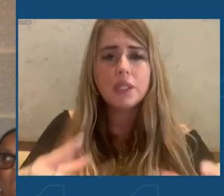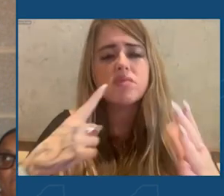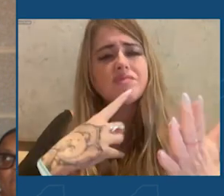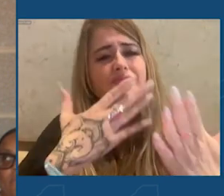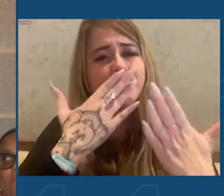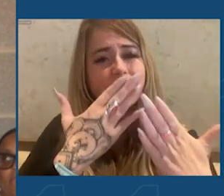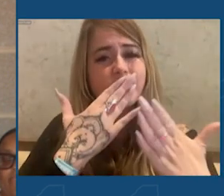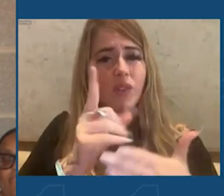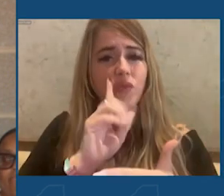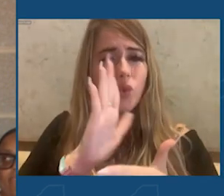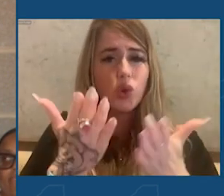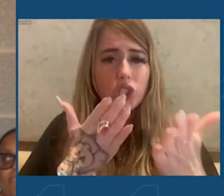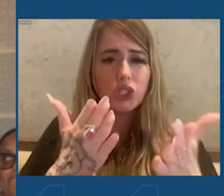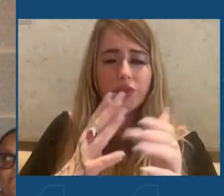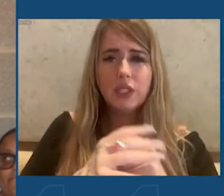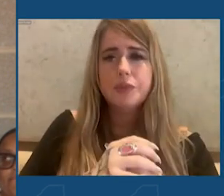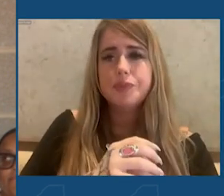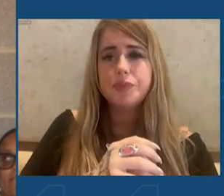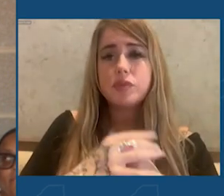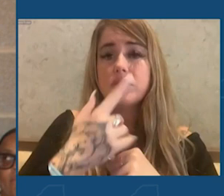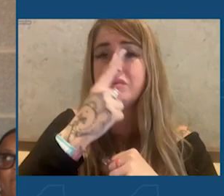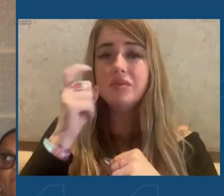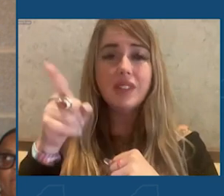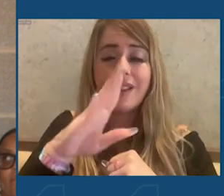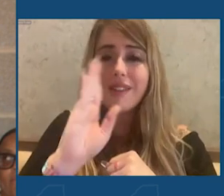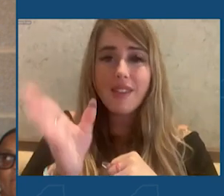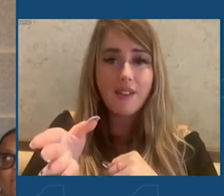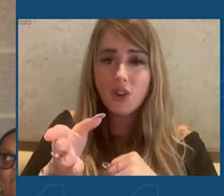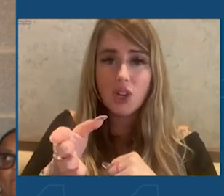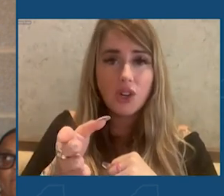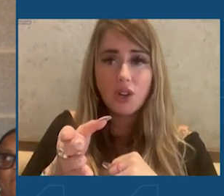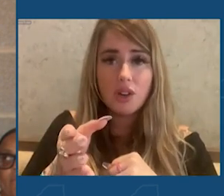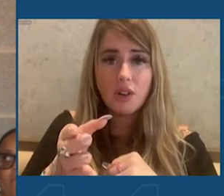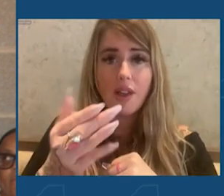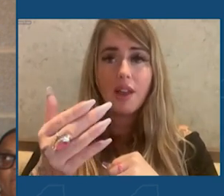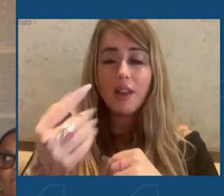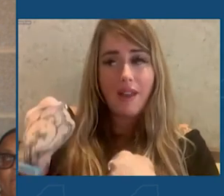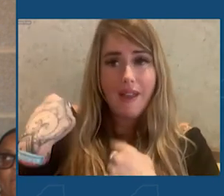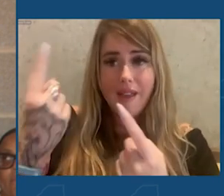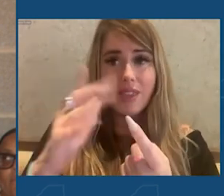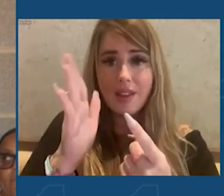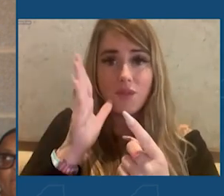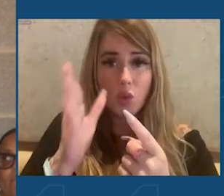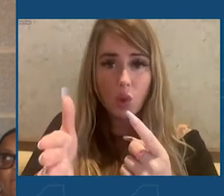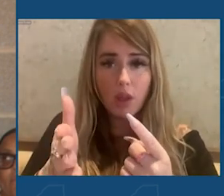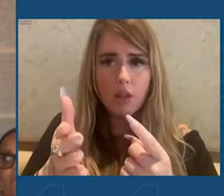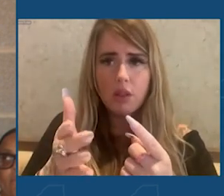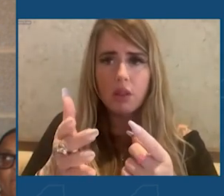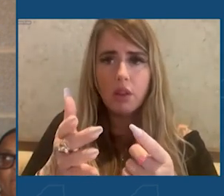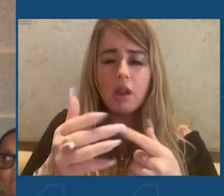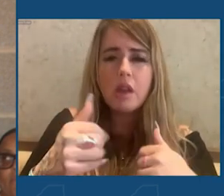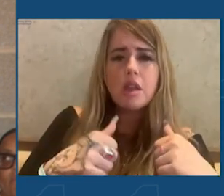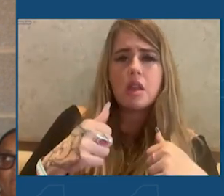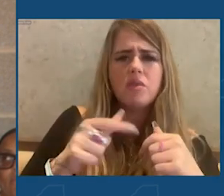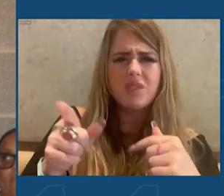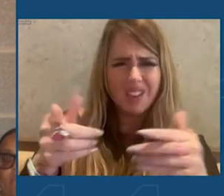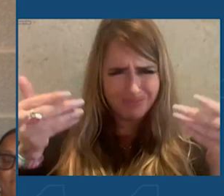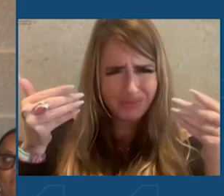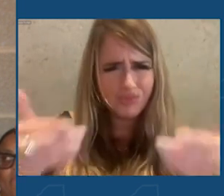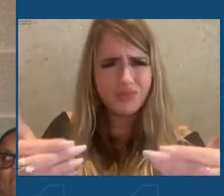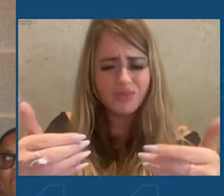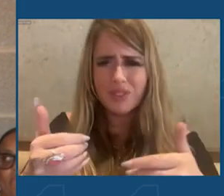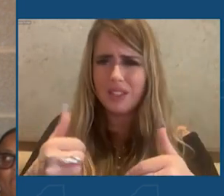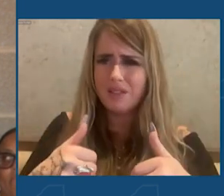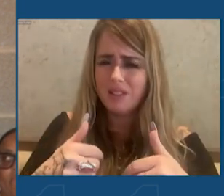for your service," because they never have and they never will hesitate to lay down their lives to protect us,